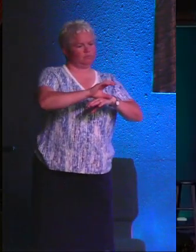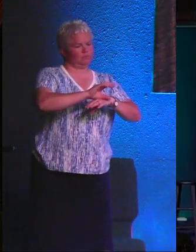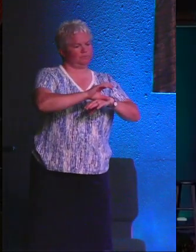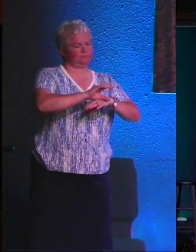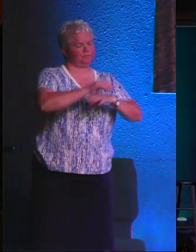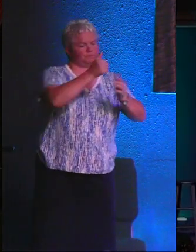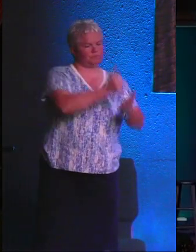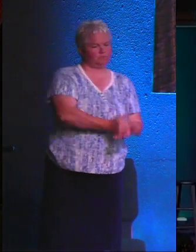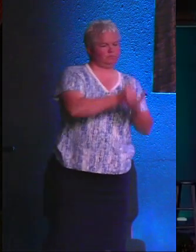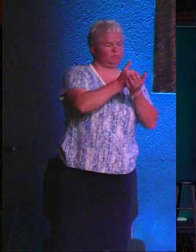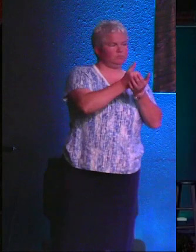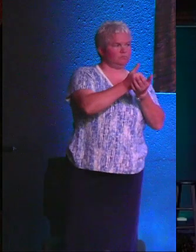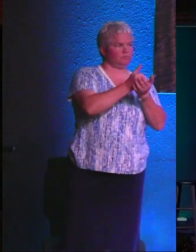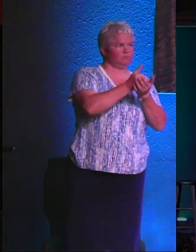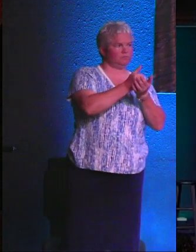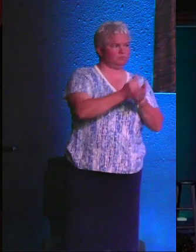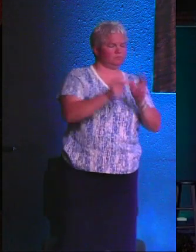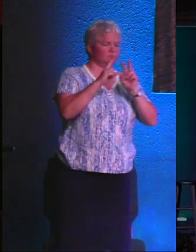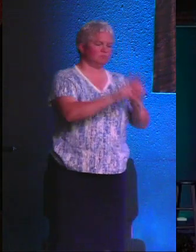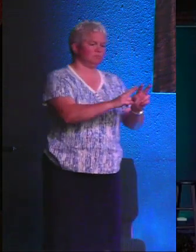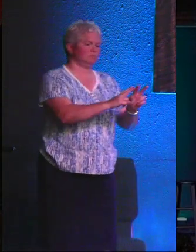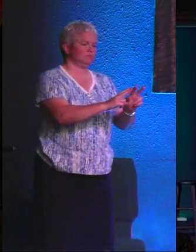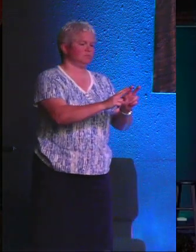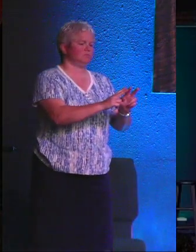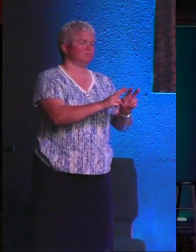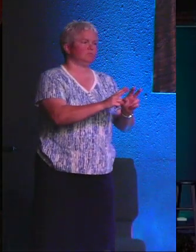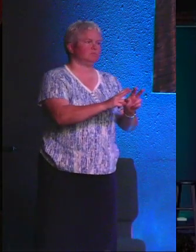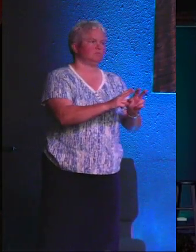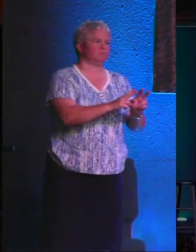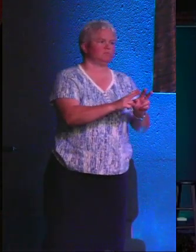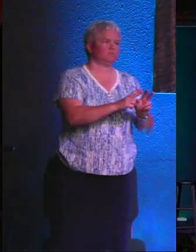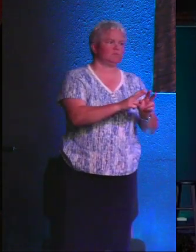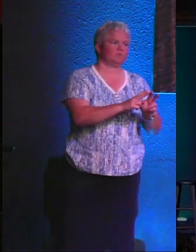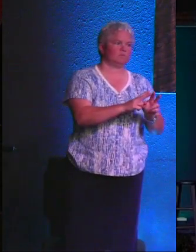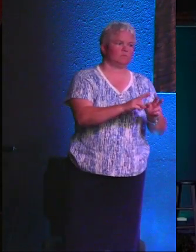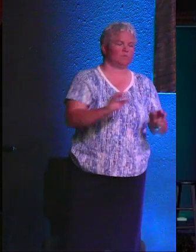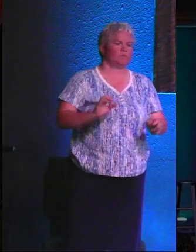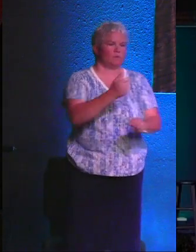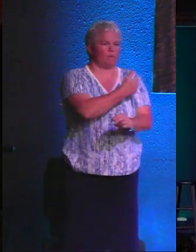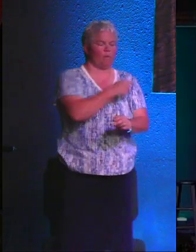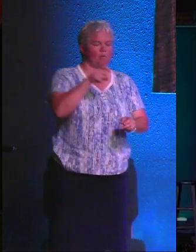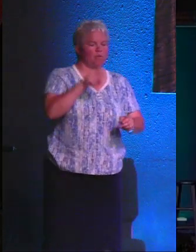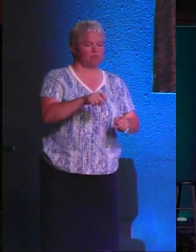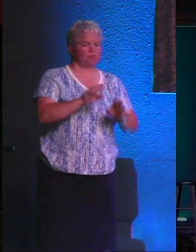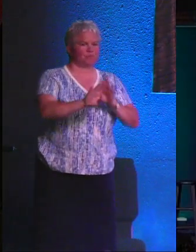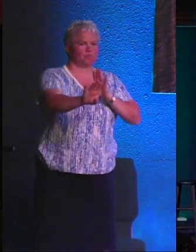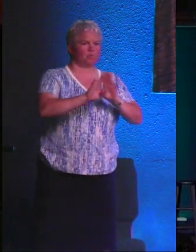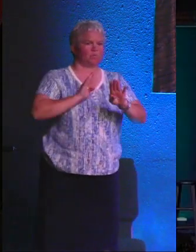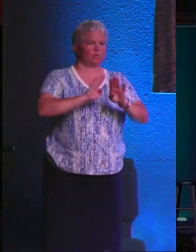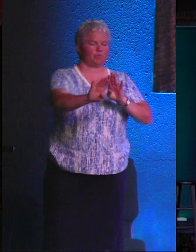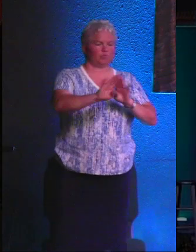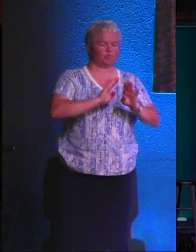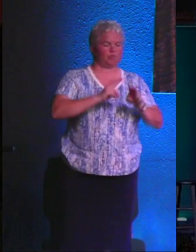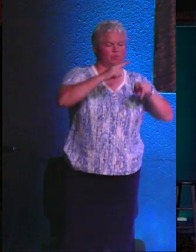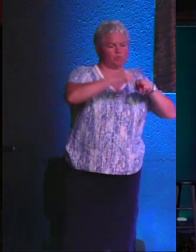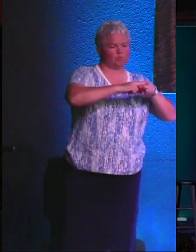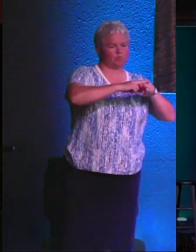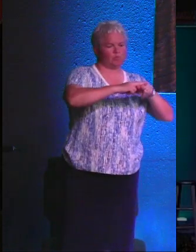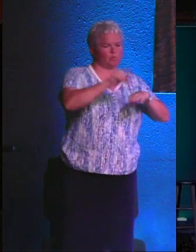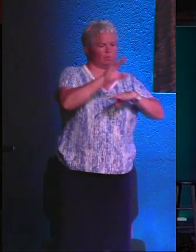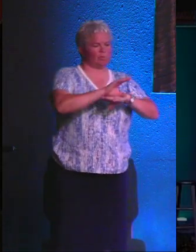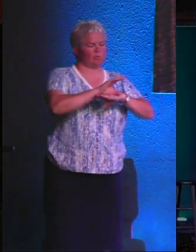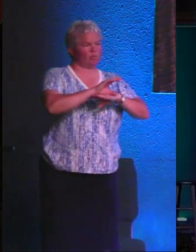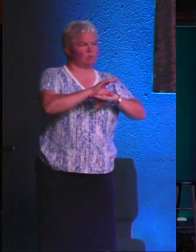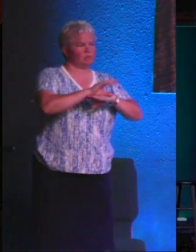believers, a support system. So we need to be inviting. We need to be meeting people at the door saying, hey, come with me. I'll sit with you